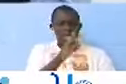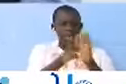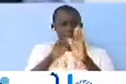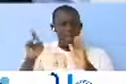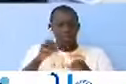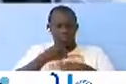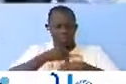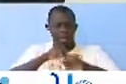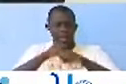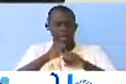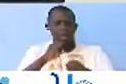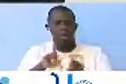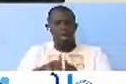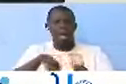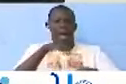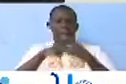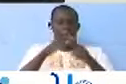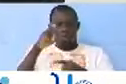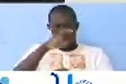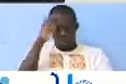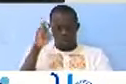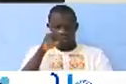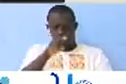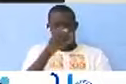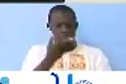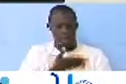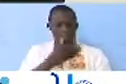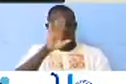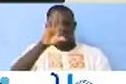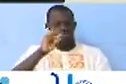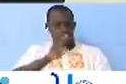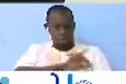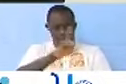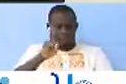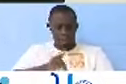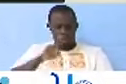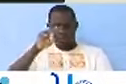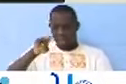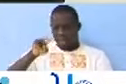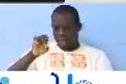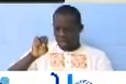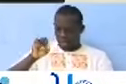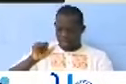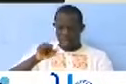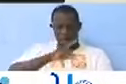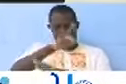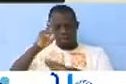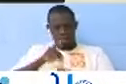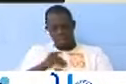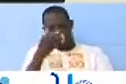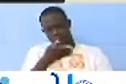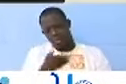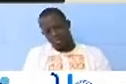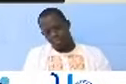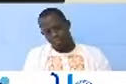going to do there in that agency? Janni be do ko kuma sala NIA ge fo ye karandi karambulo ye kaye karandi laban fanna la